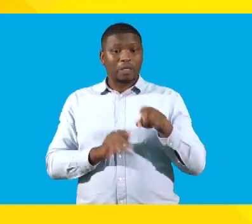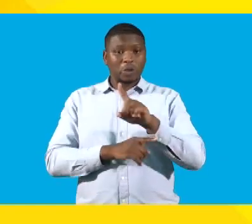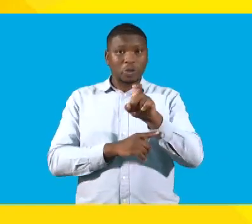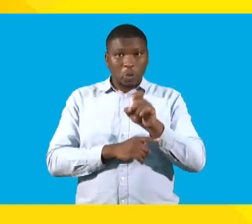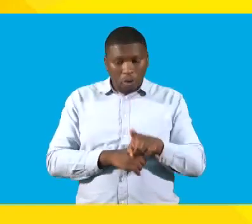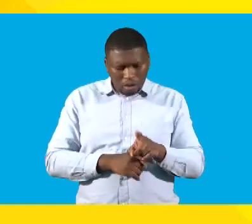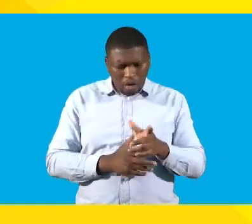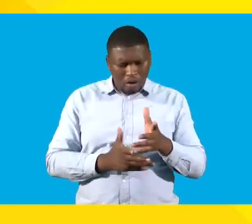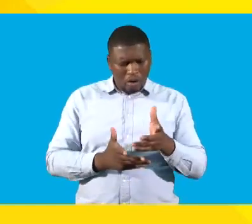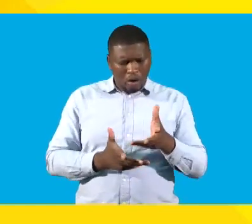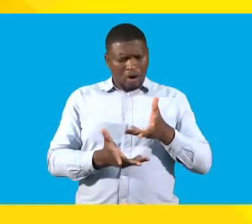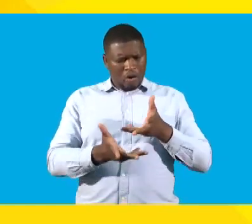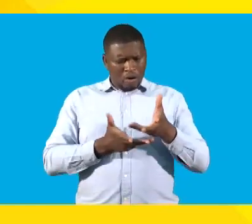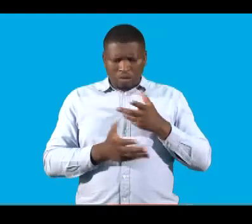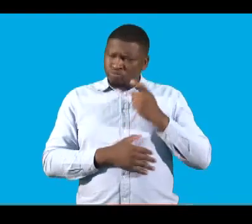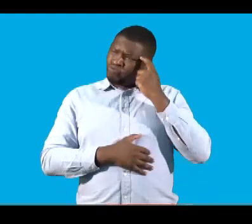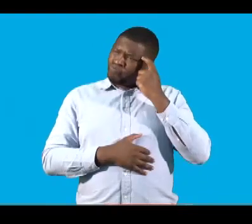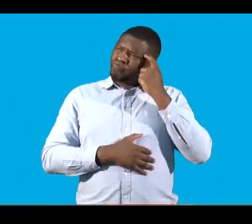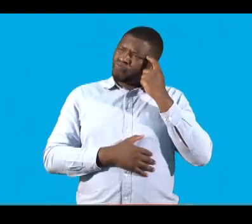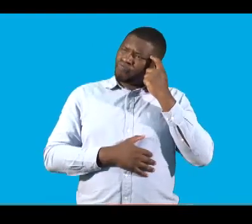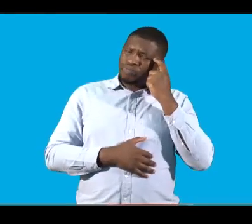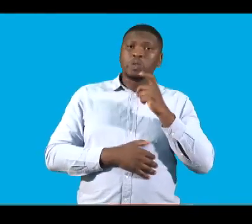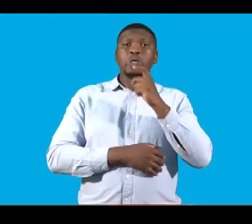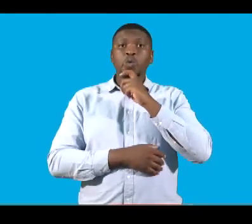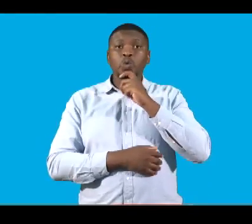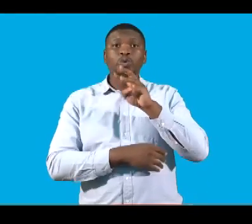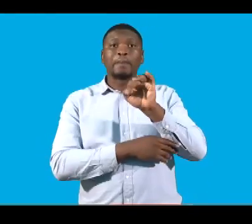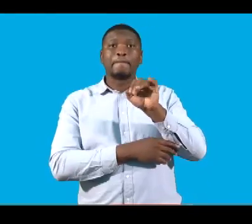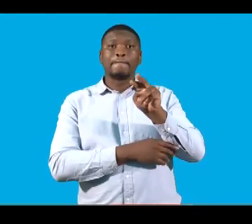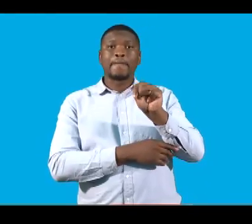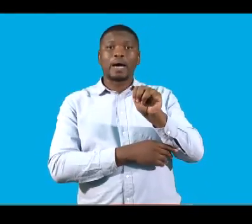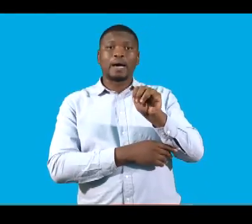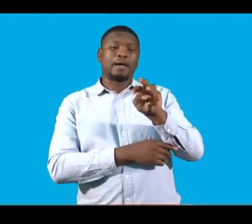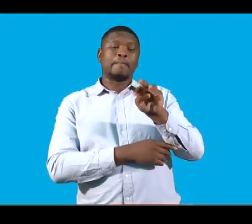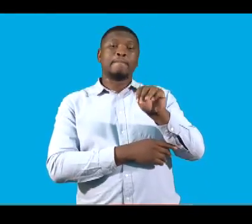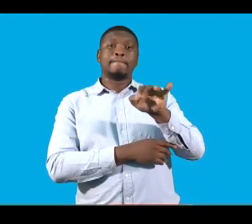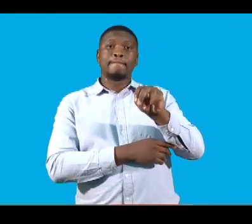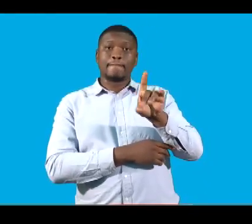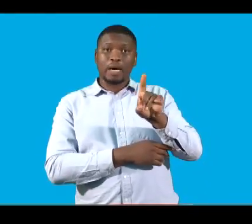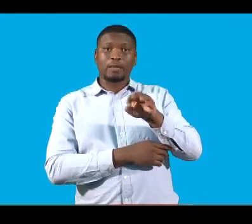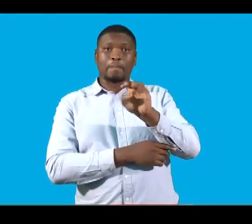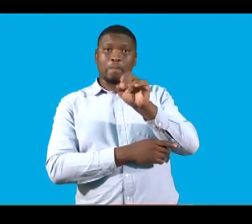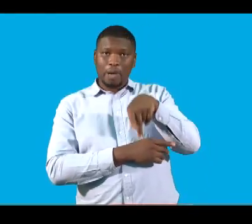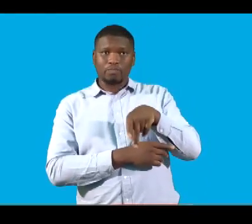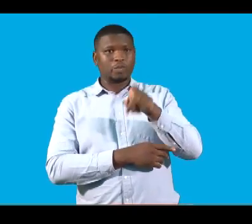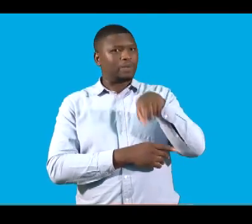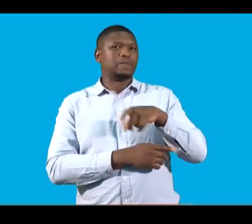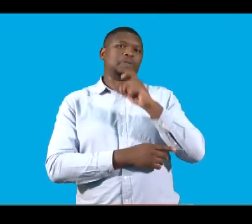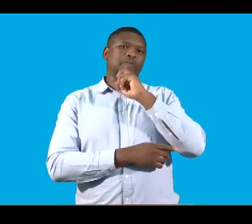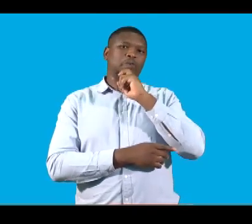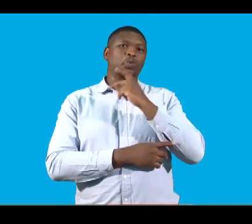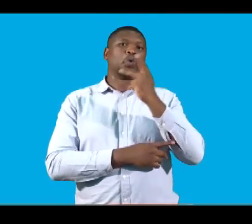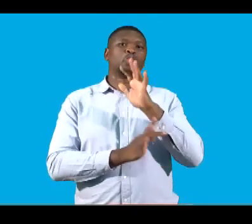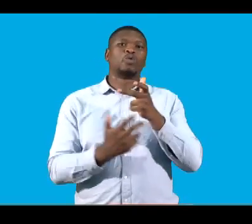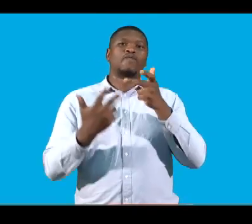you engage with the question asked. You have to work on a mind map. You have to structure your essay according to Peel, and